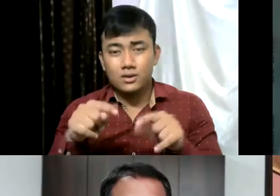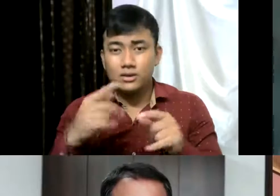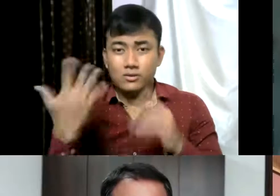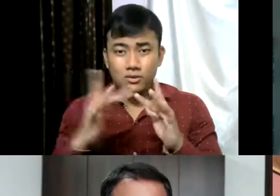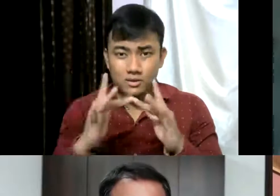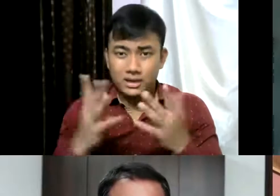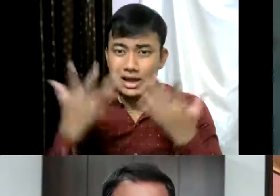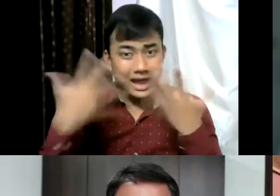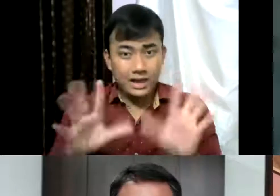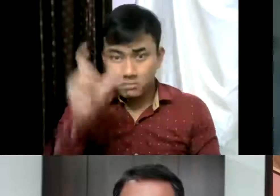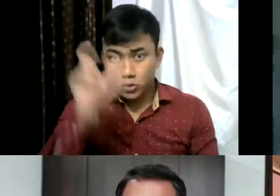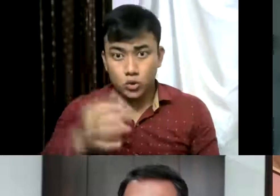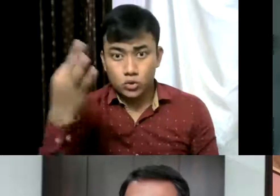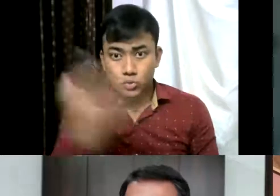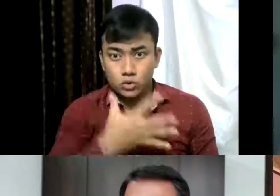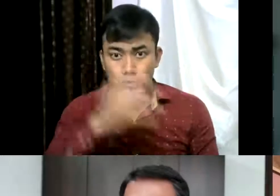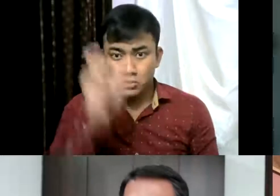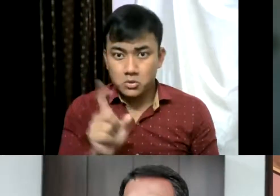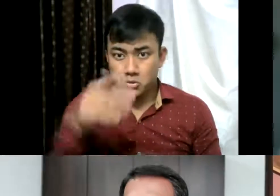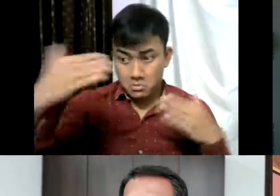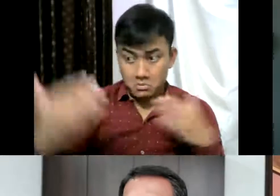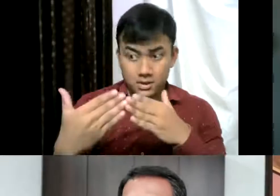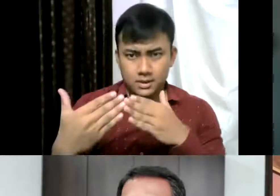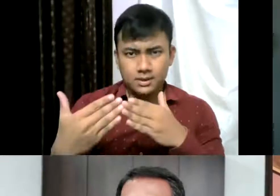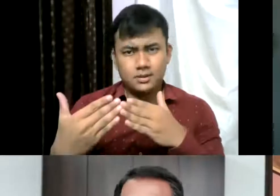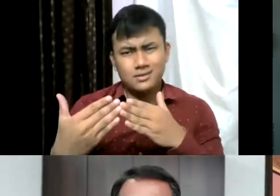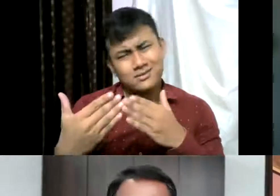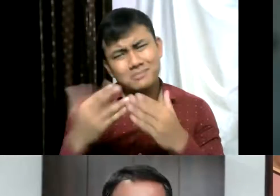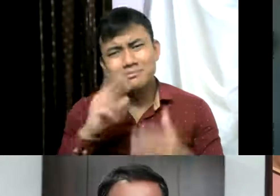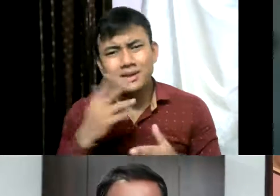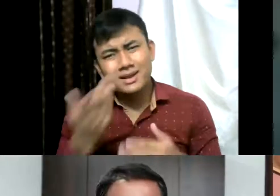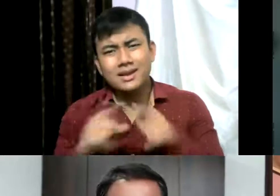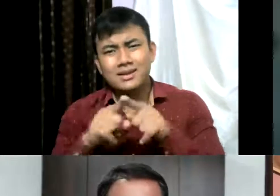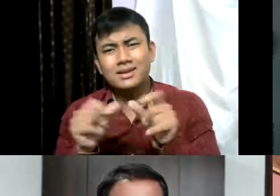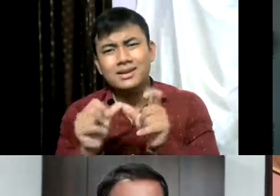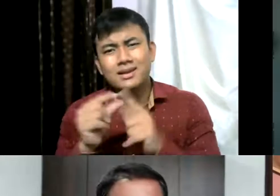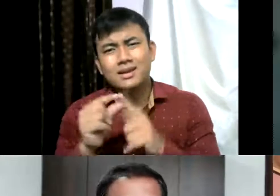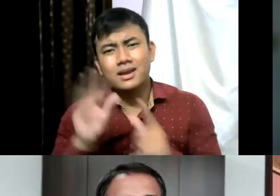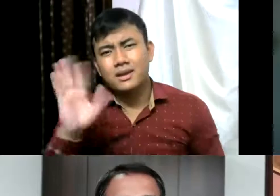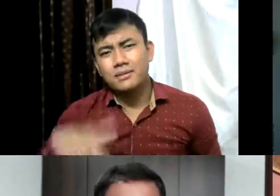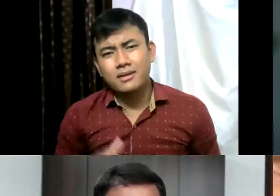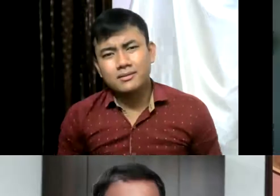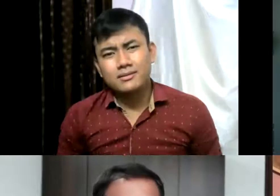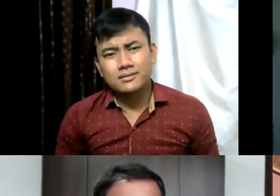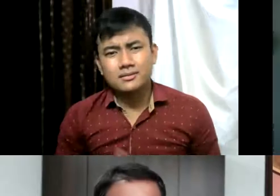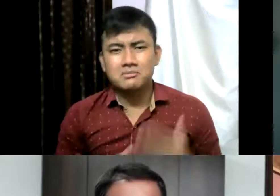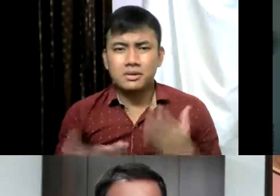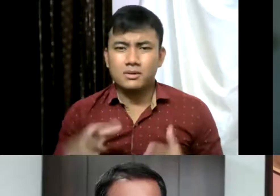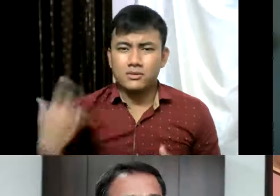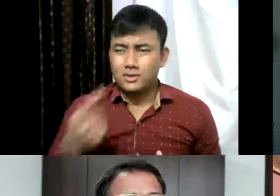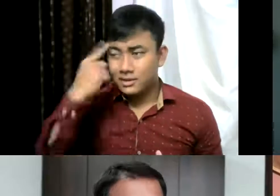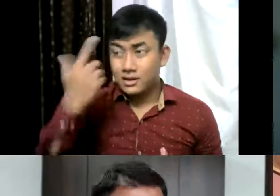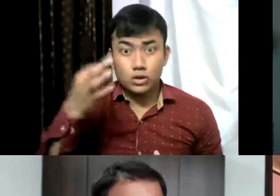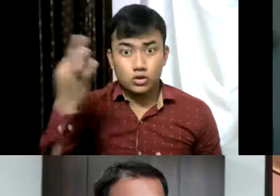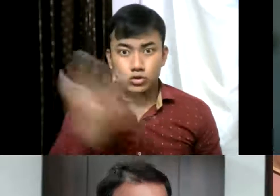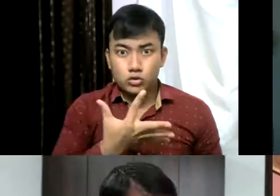app. You're building up intimacies, and for queer people, that's the way in which we have always built intimacies, thinking to find strangers.